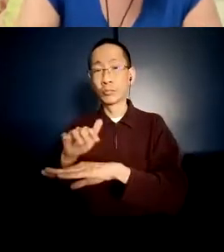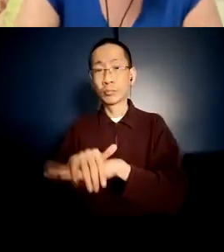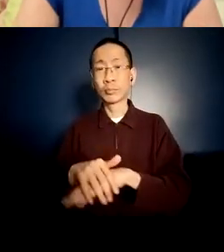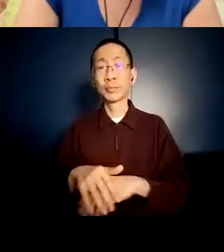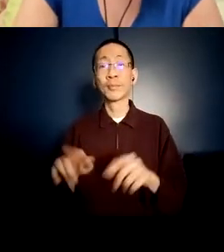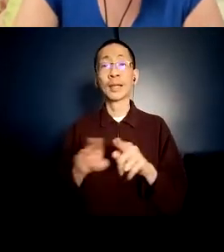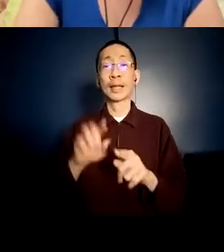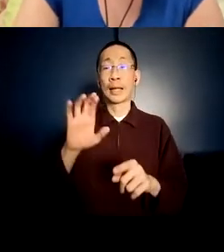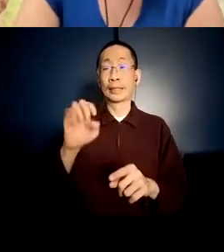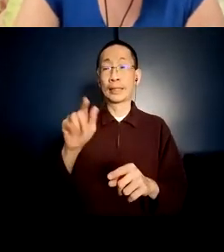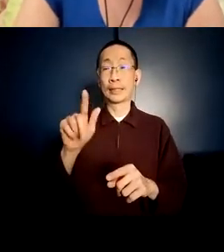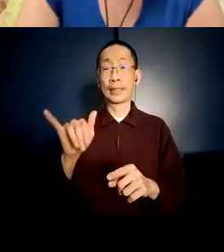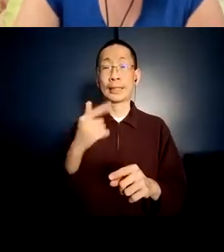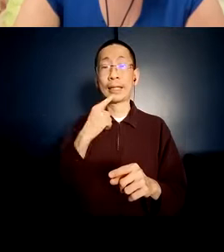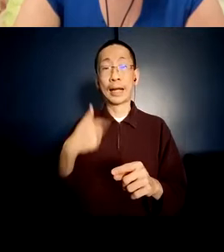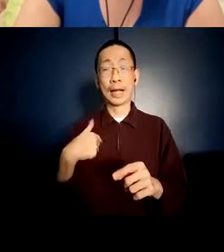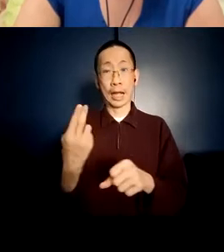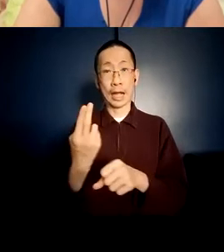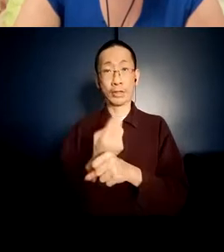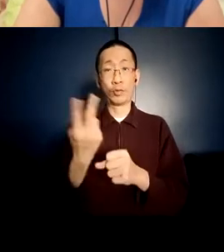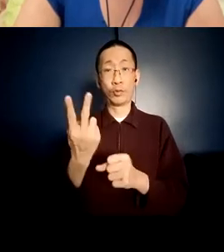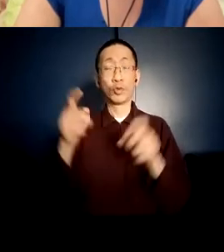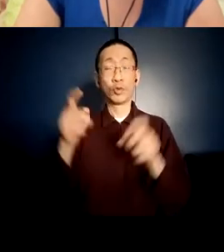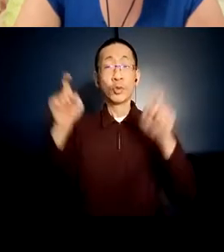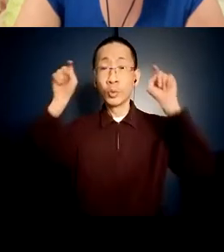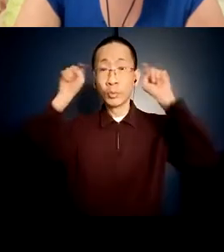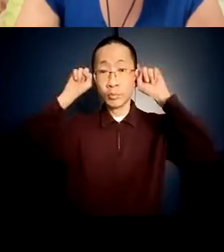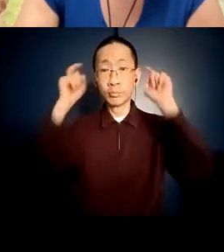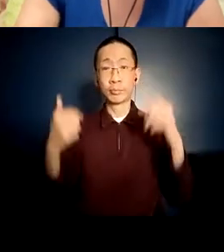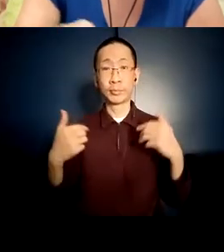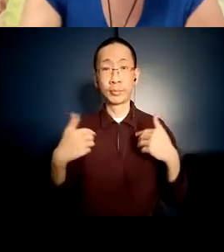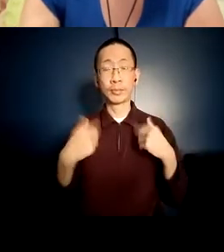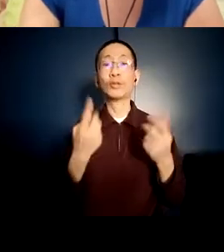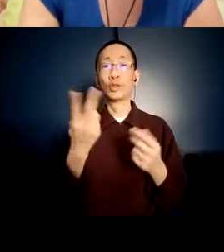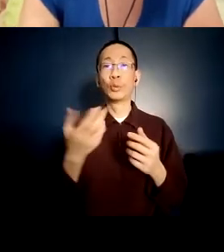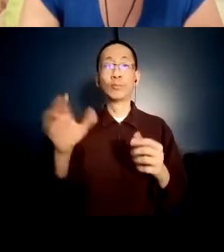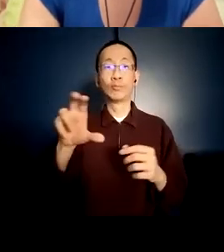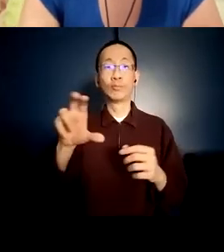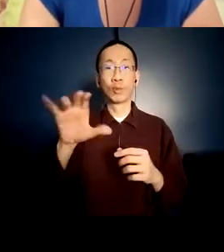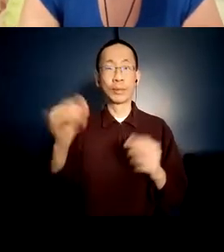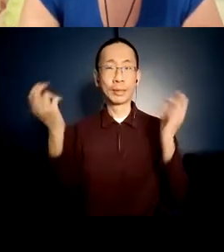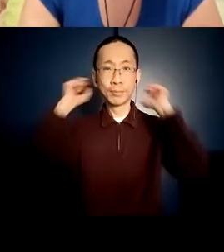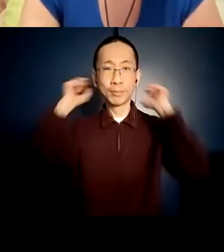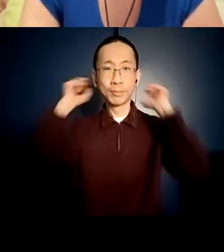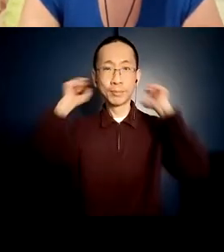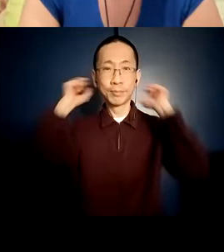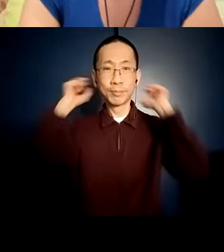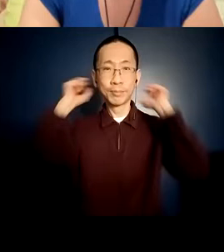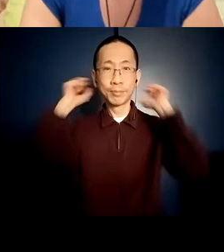Cecily also said, I do use two cochlear implants. And for anyone who might be